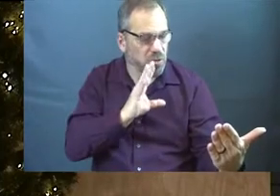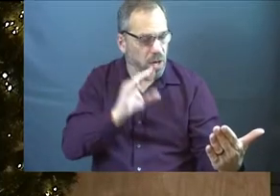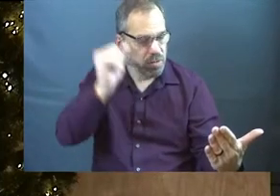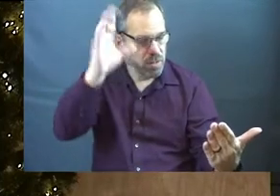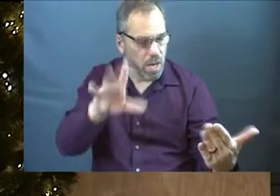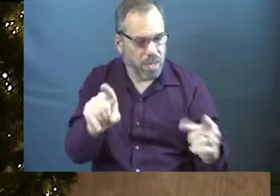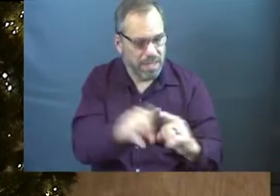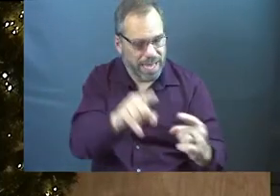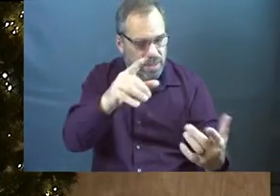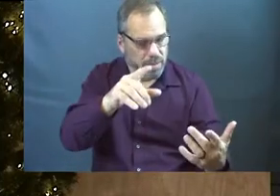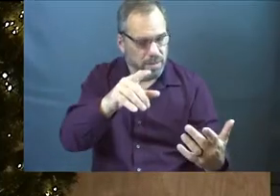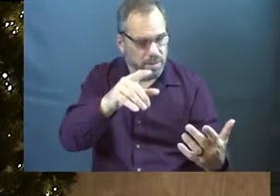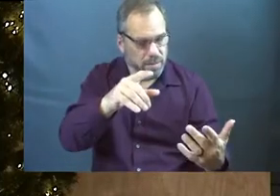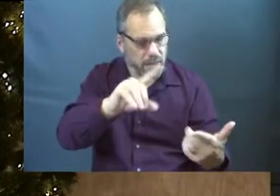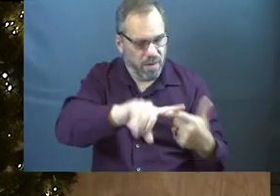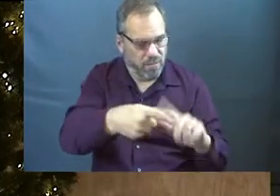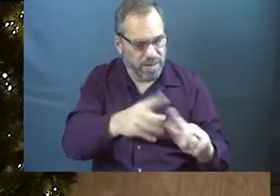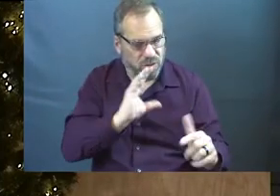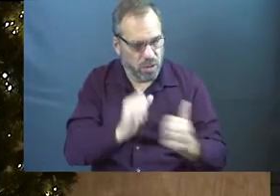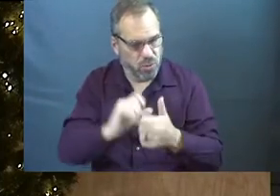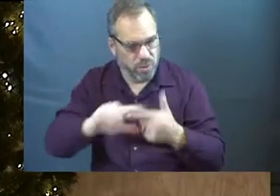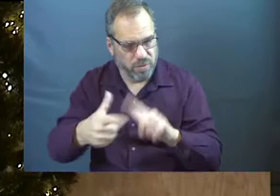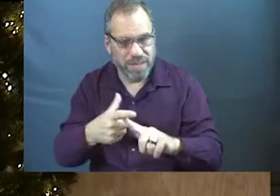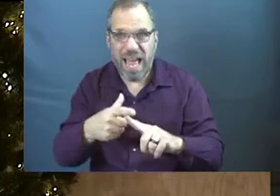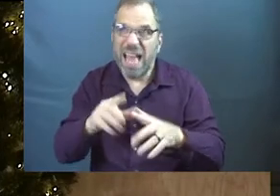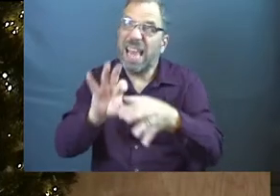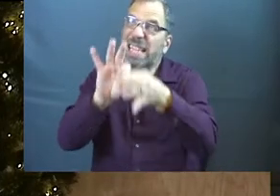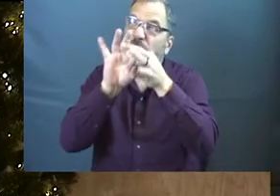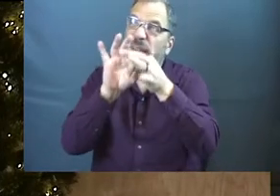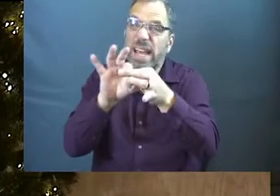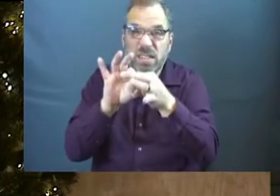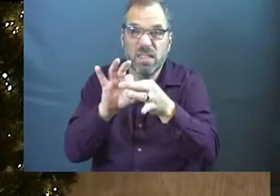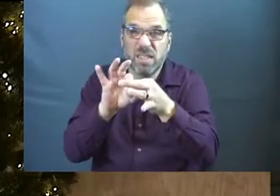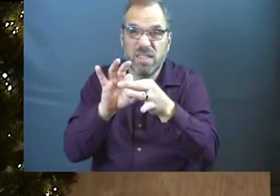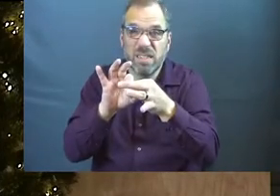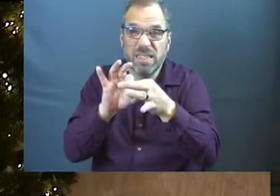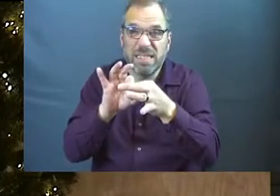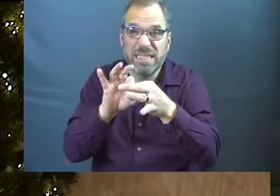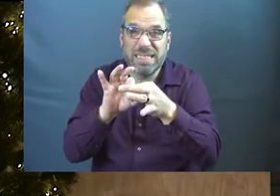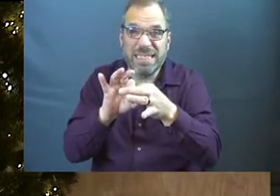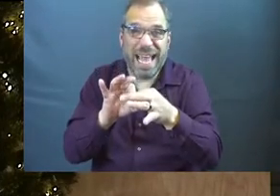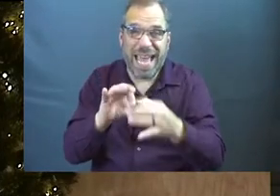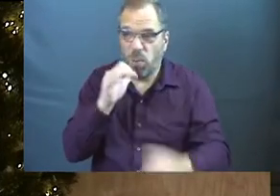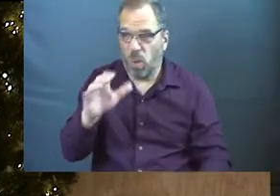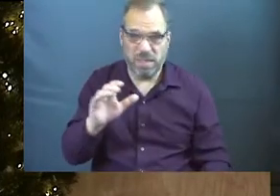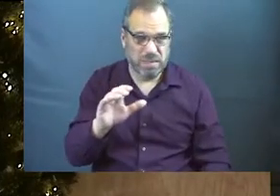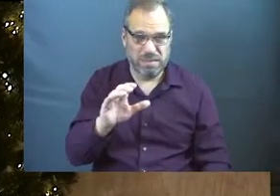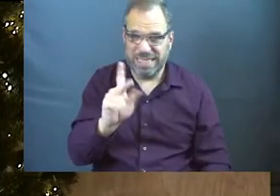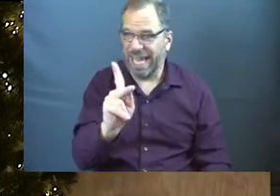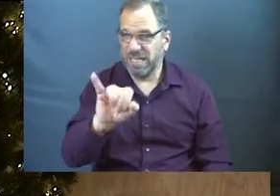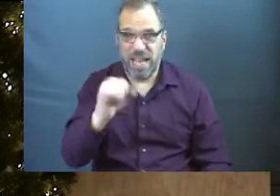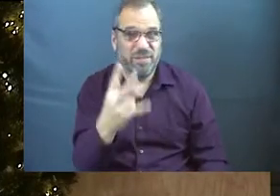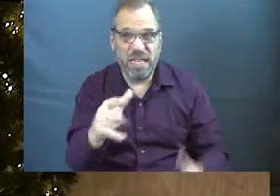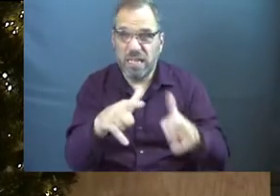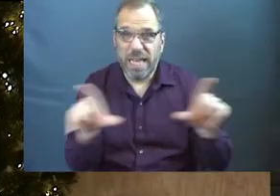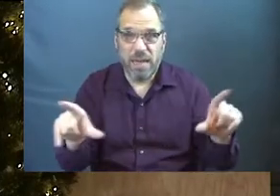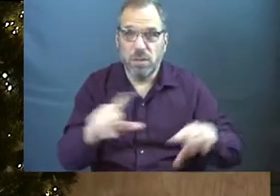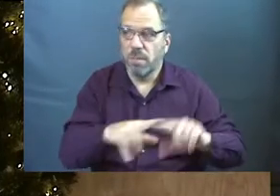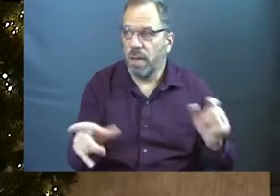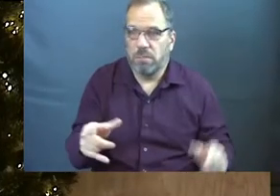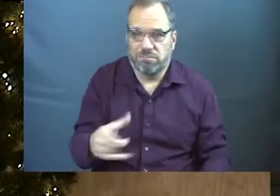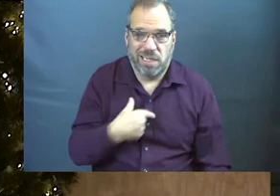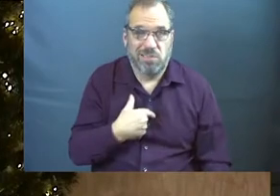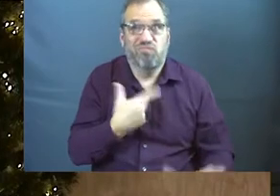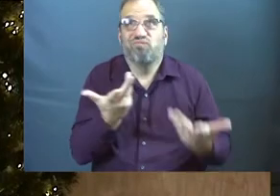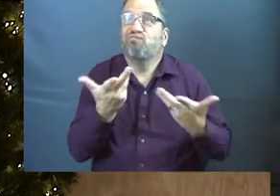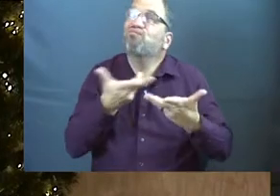to a friend, and that that's the way that their relationship worked. And it wasn't Shakespearean King James language, but they just talked